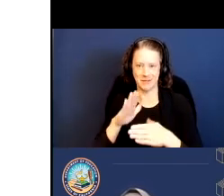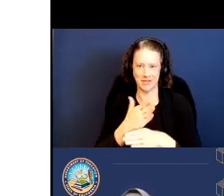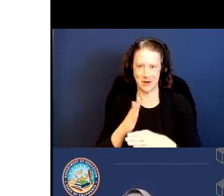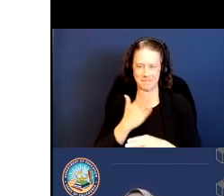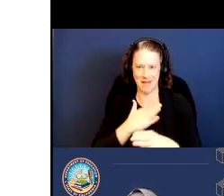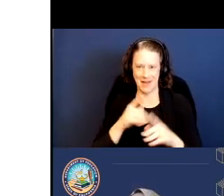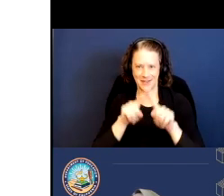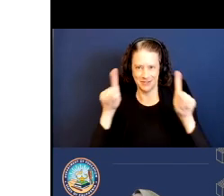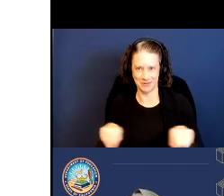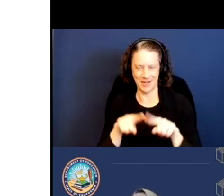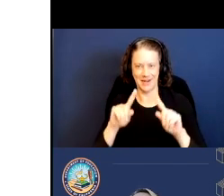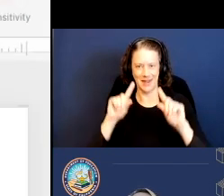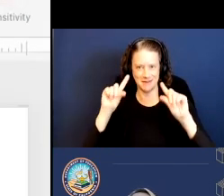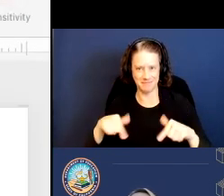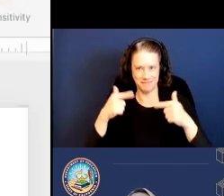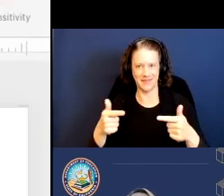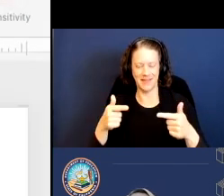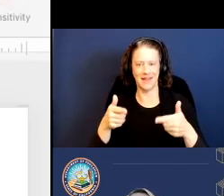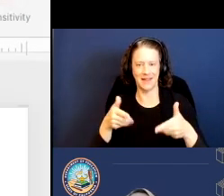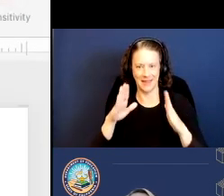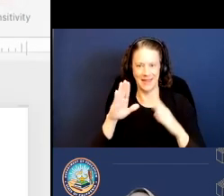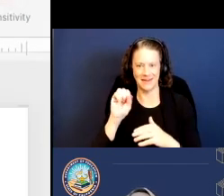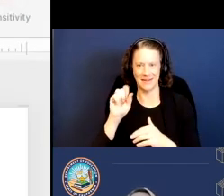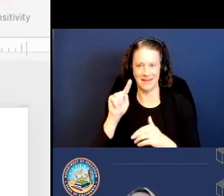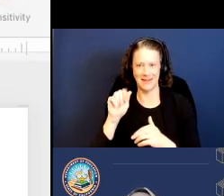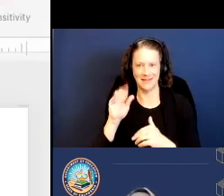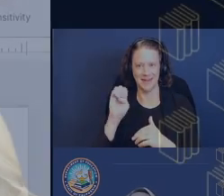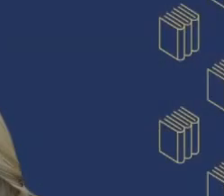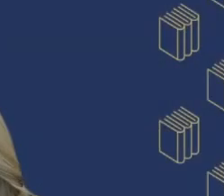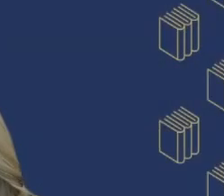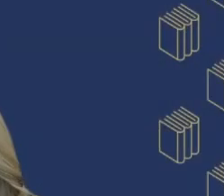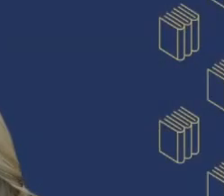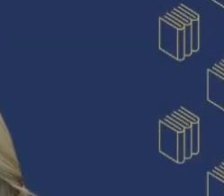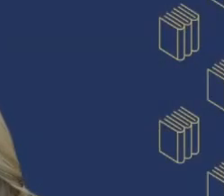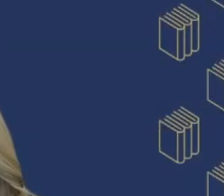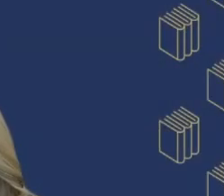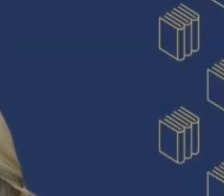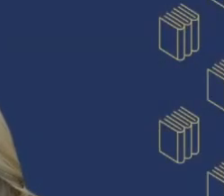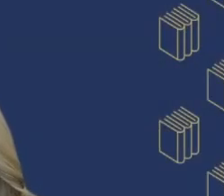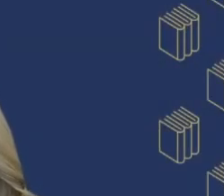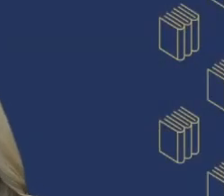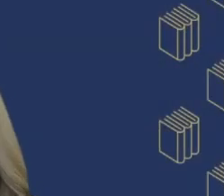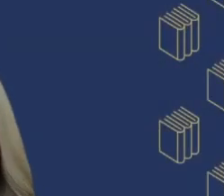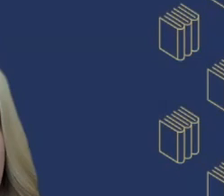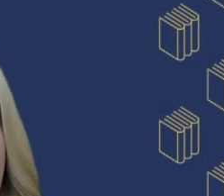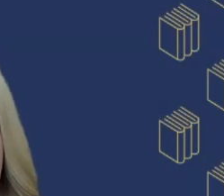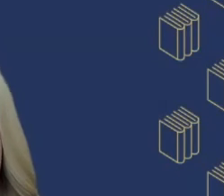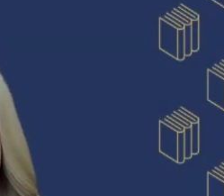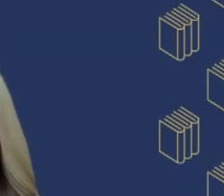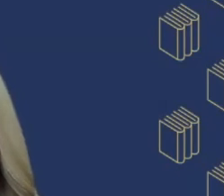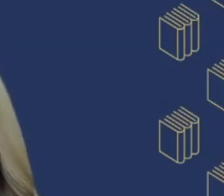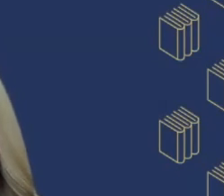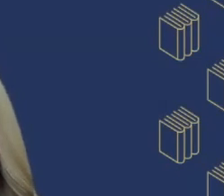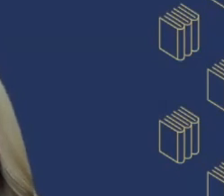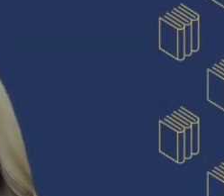screen and let Stacey go ahead and share hers. And then I want to